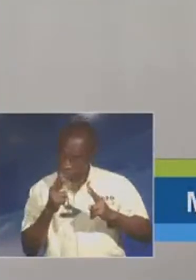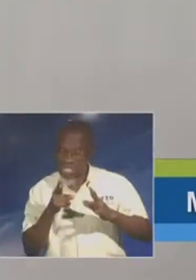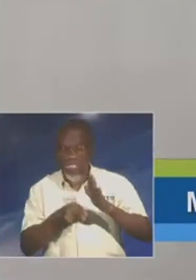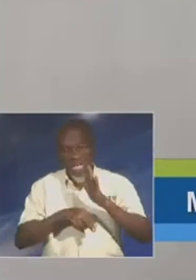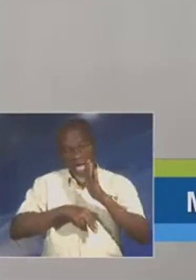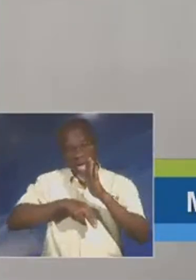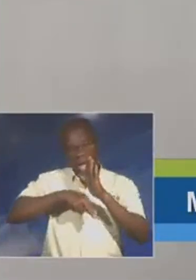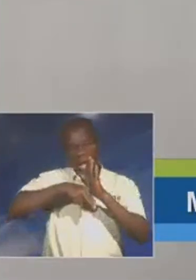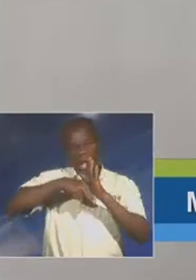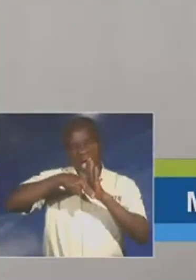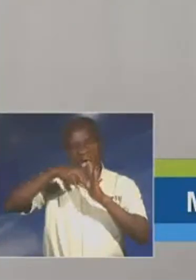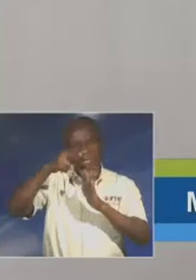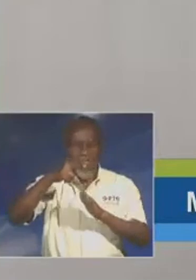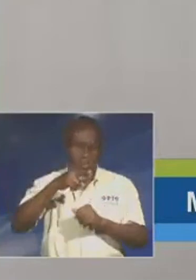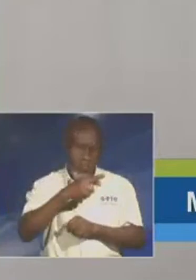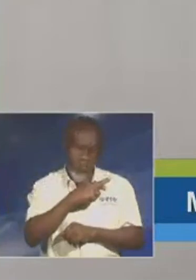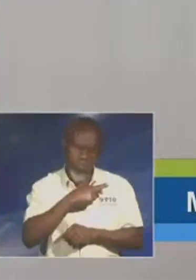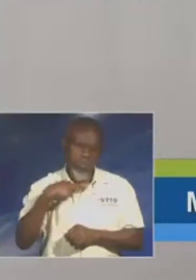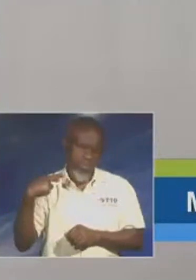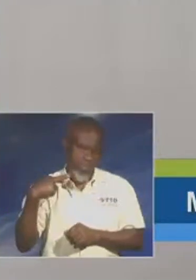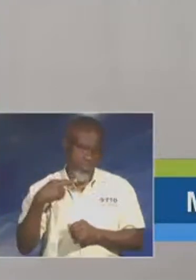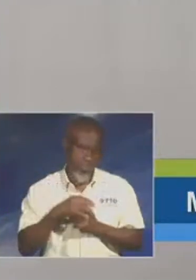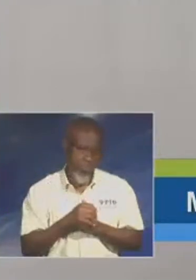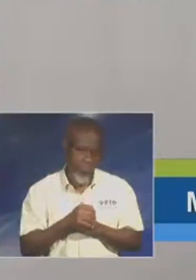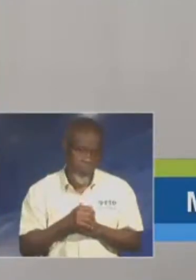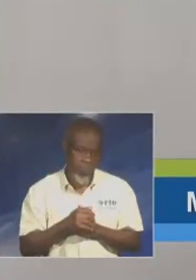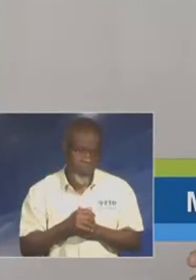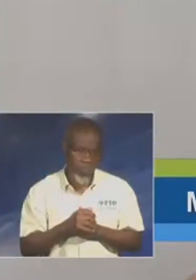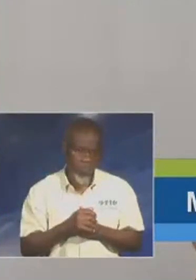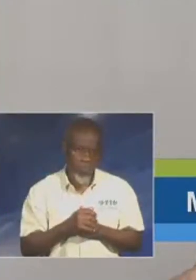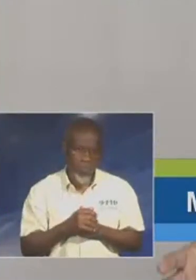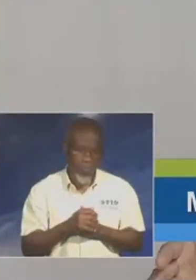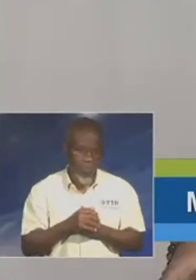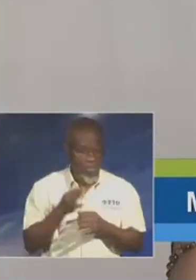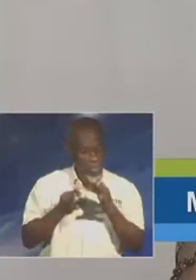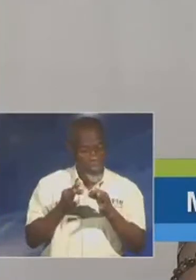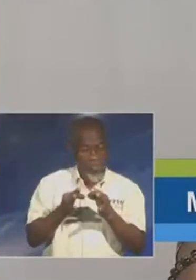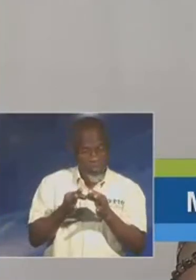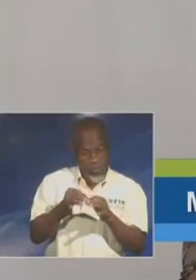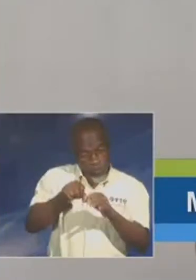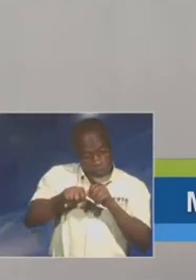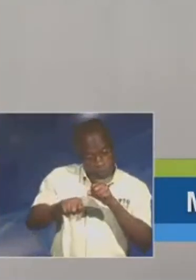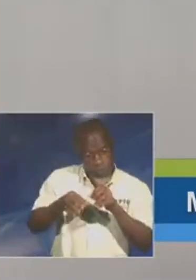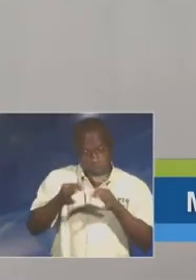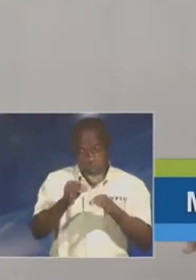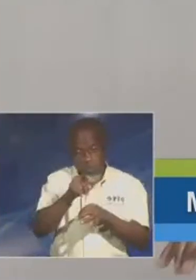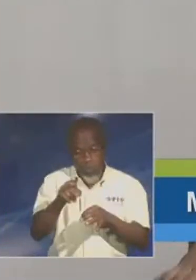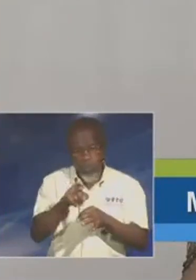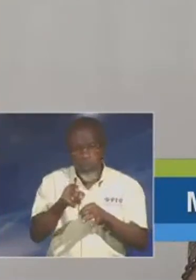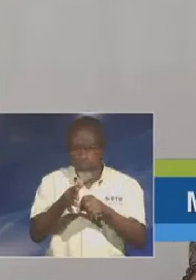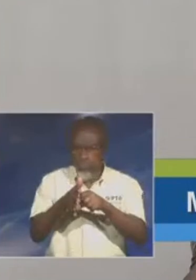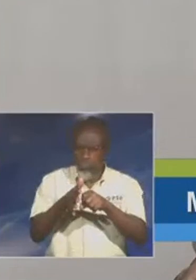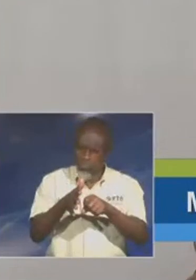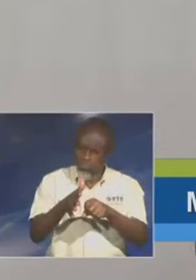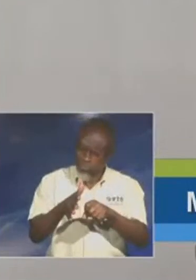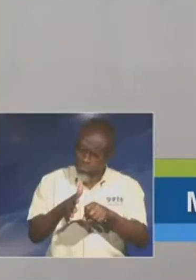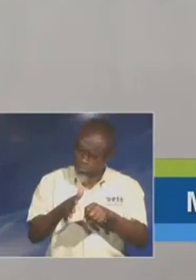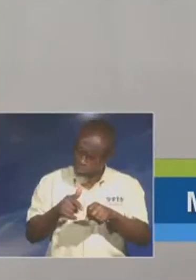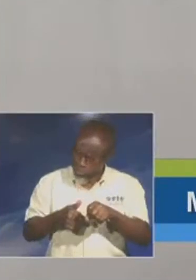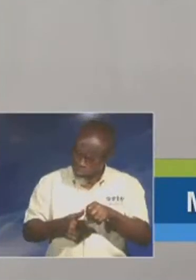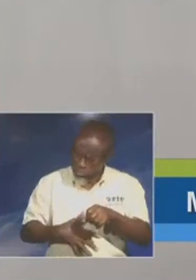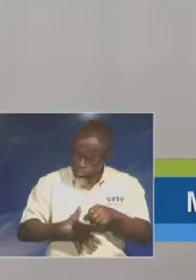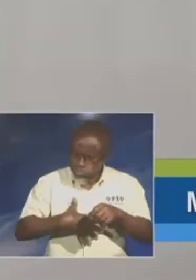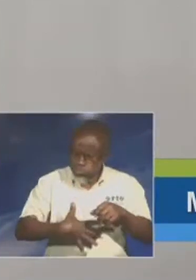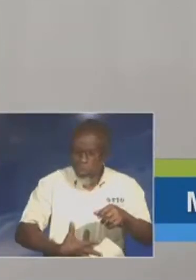So if by chance you're in that state and you recognize that you're COVID positive, I would say be really careful to